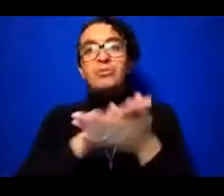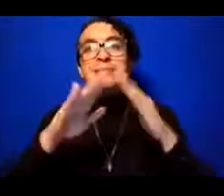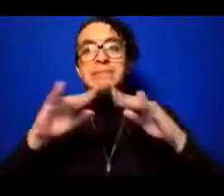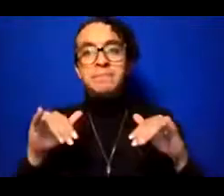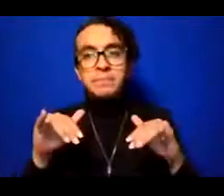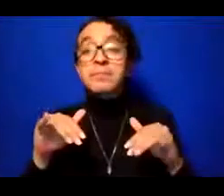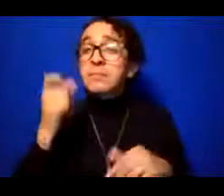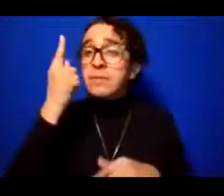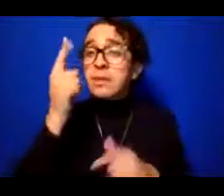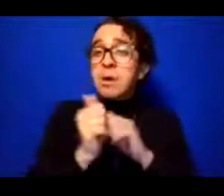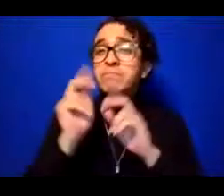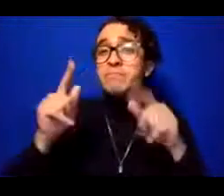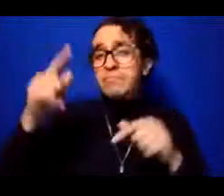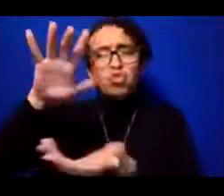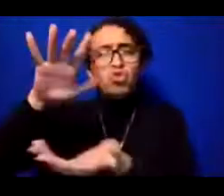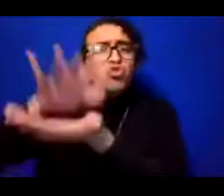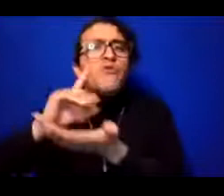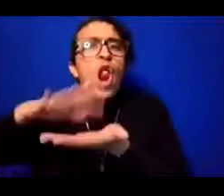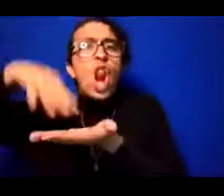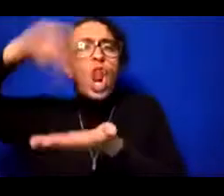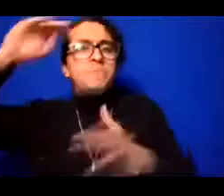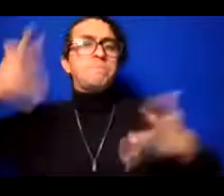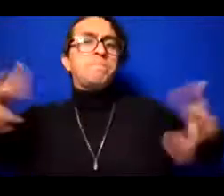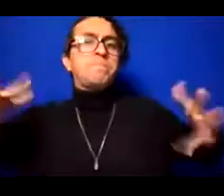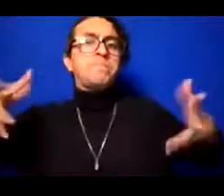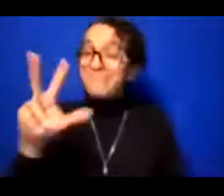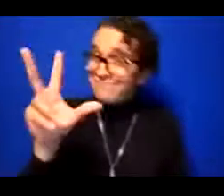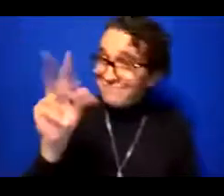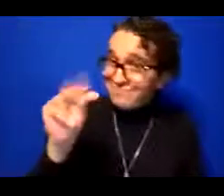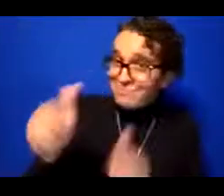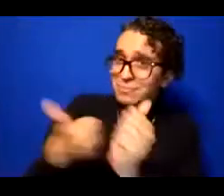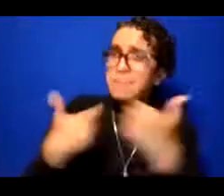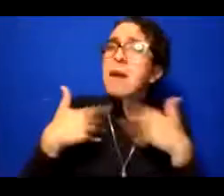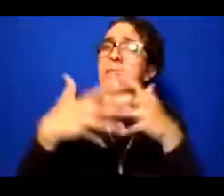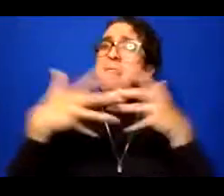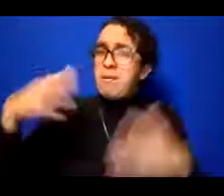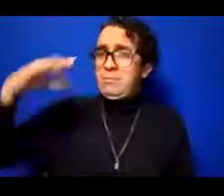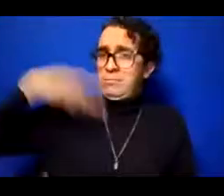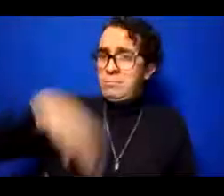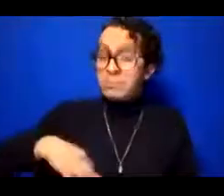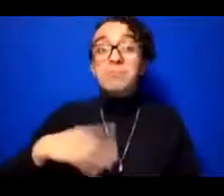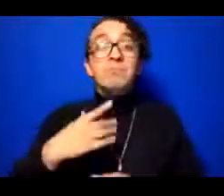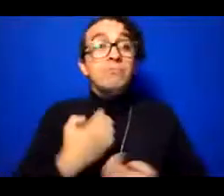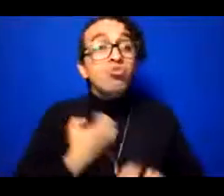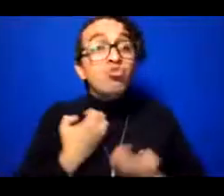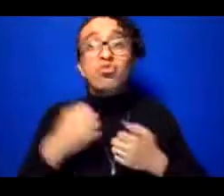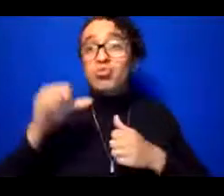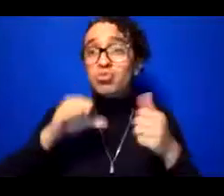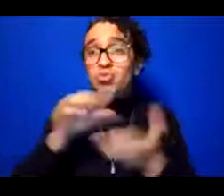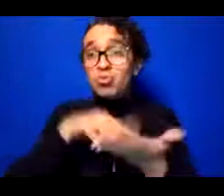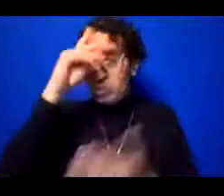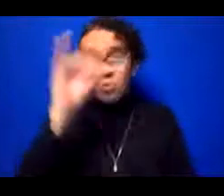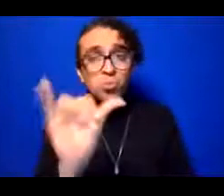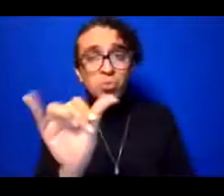that schools are just about academic learning, but they're about so much more. And it's about emotional and social learning as well.